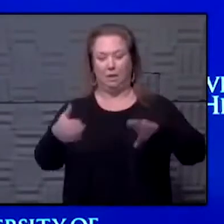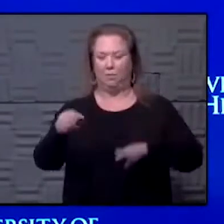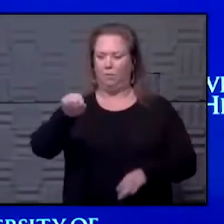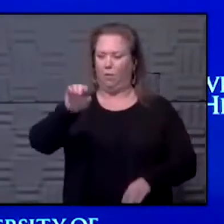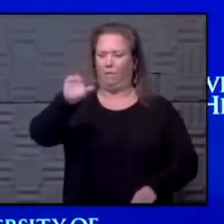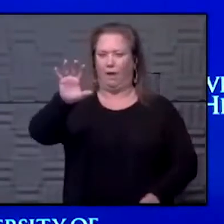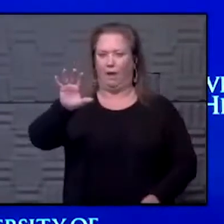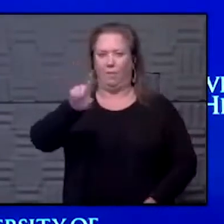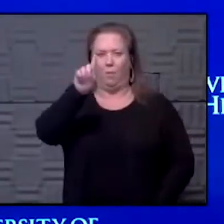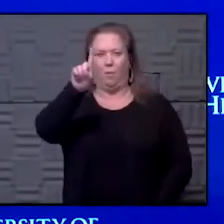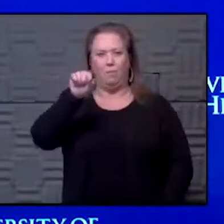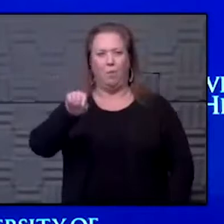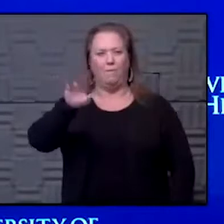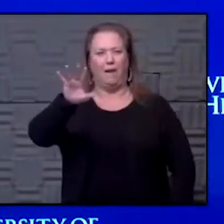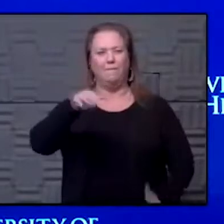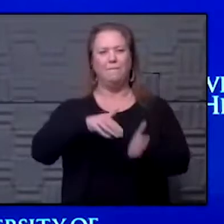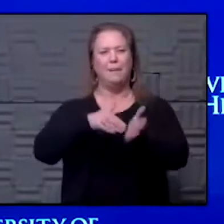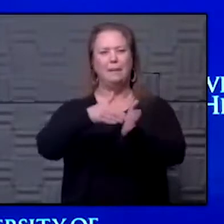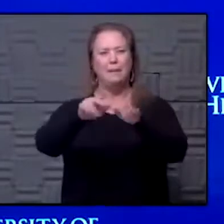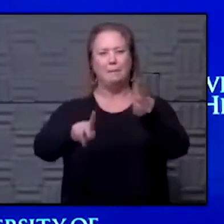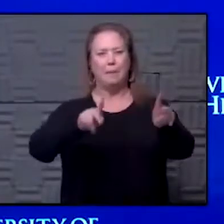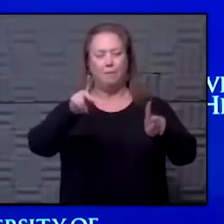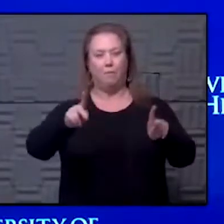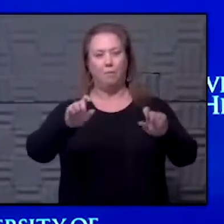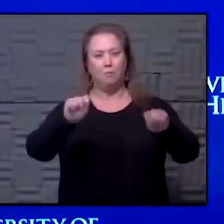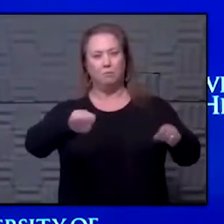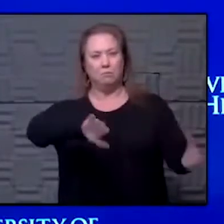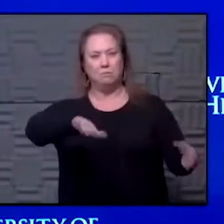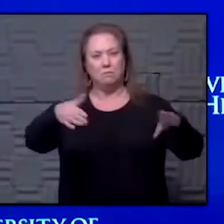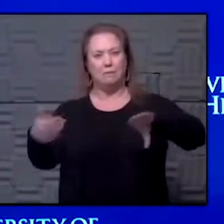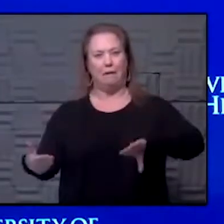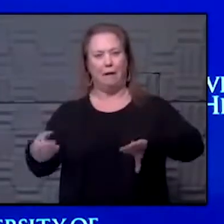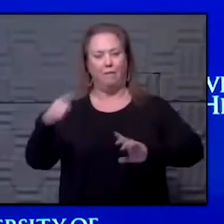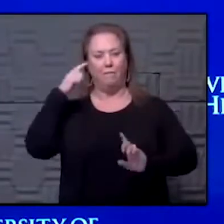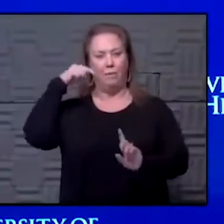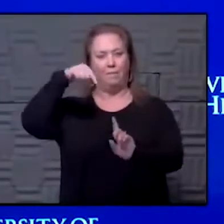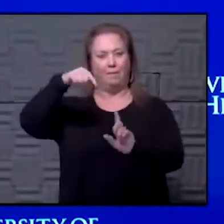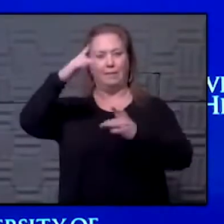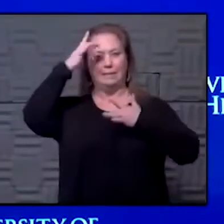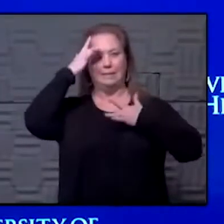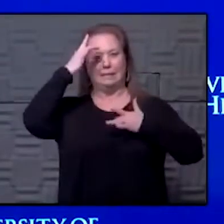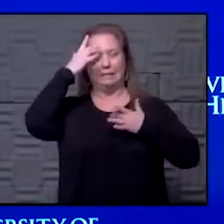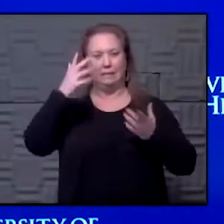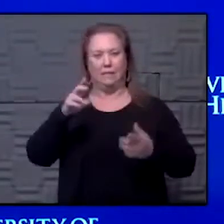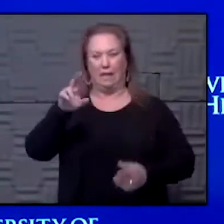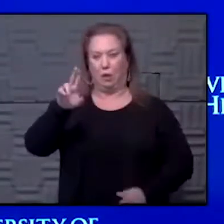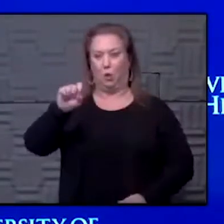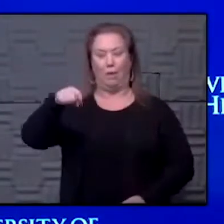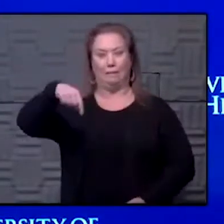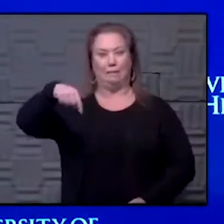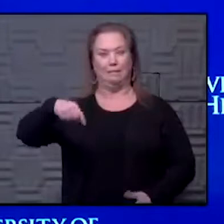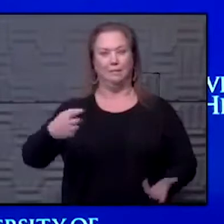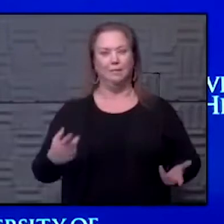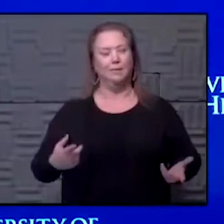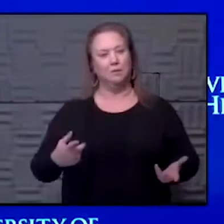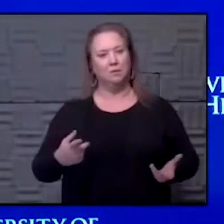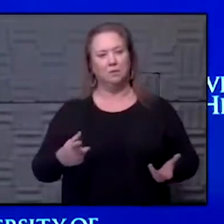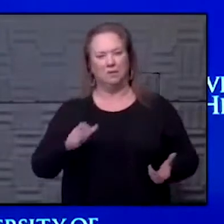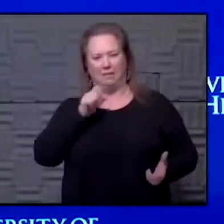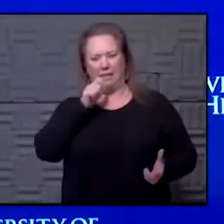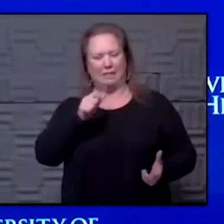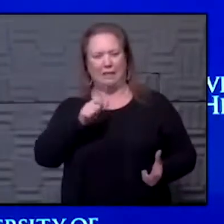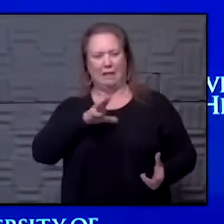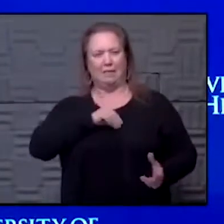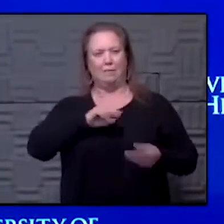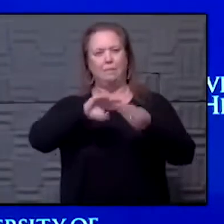well, that's 1.5 million people could be dying from this disease in just the U.S. alone. I think that's an unacceptably